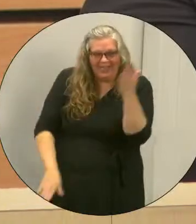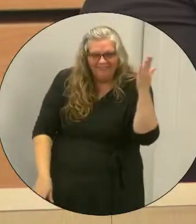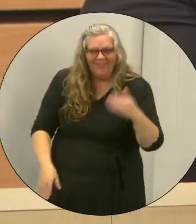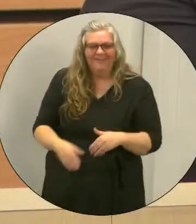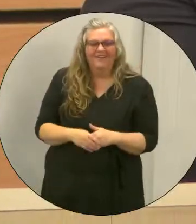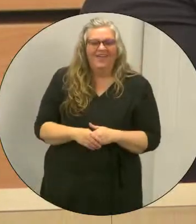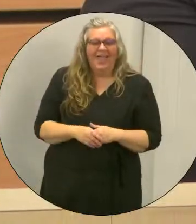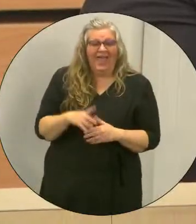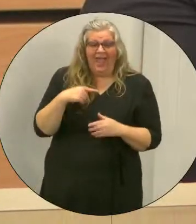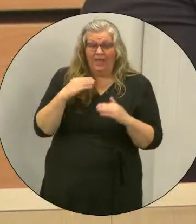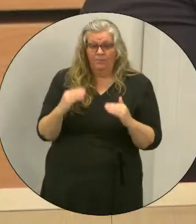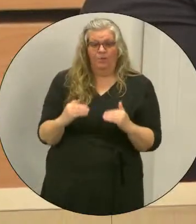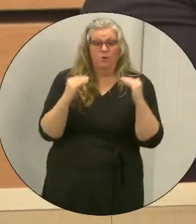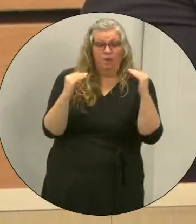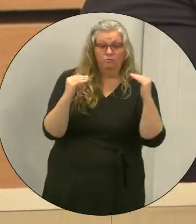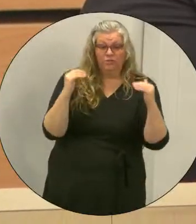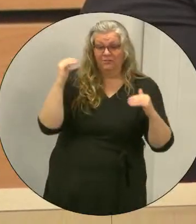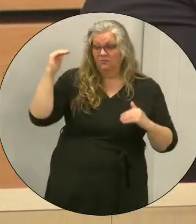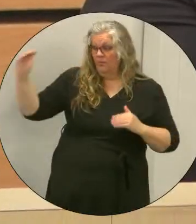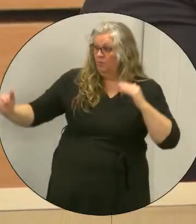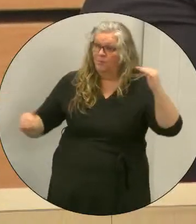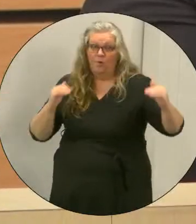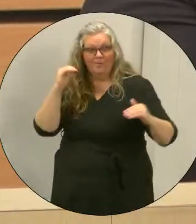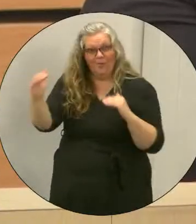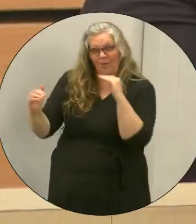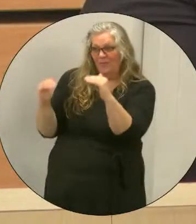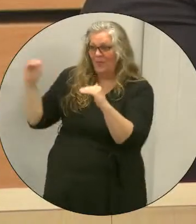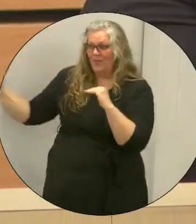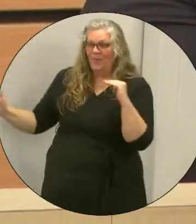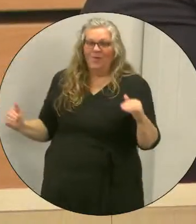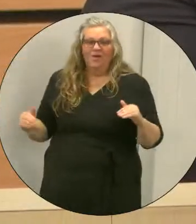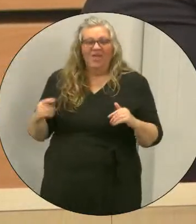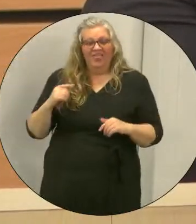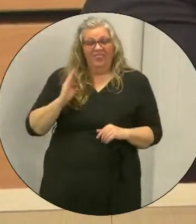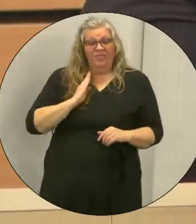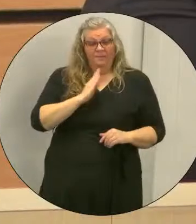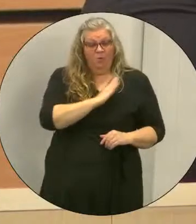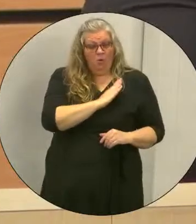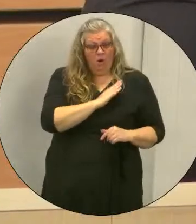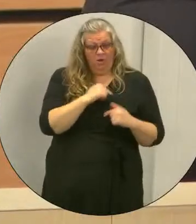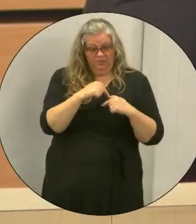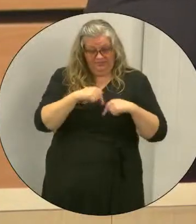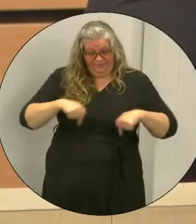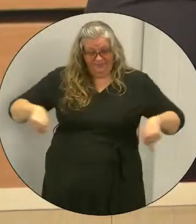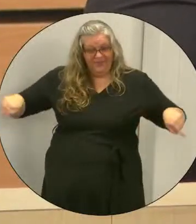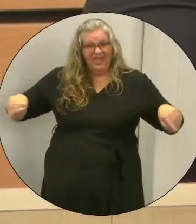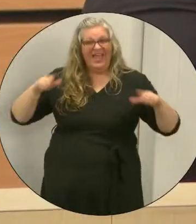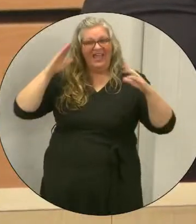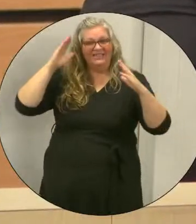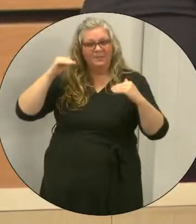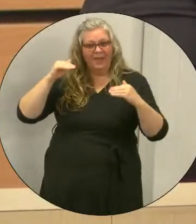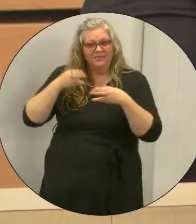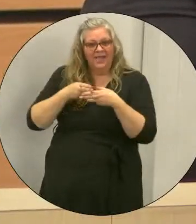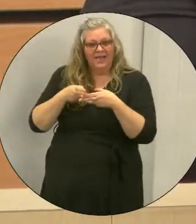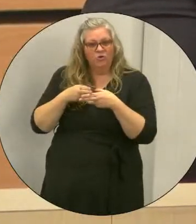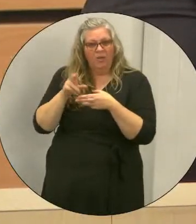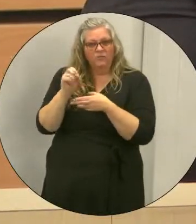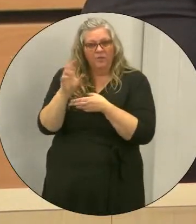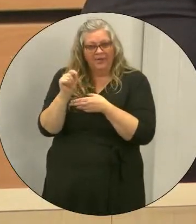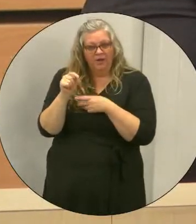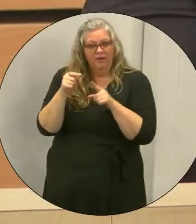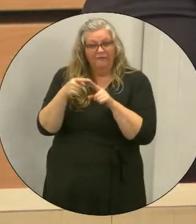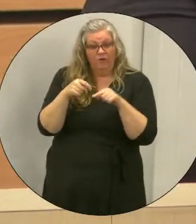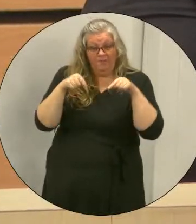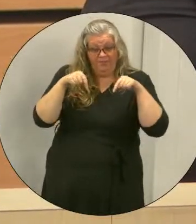granted left and right. So what I'm recommending is that this board has the expectation of the interim superintendent from this